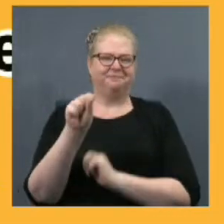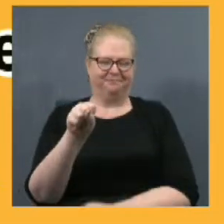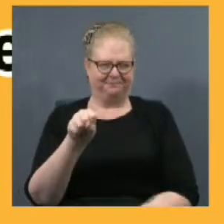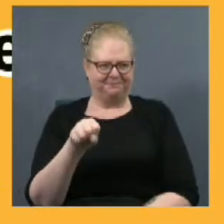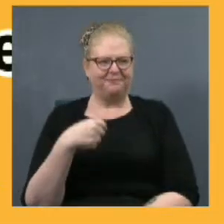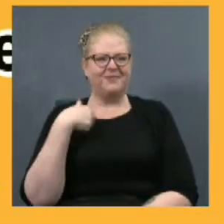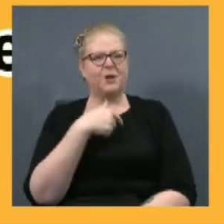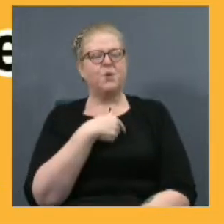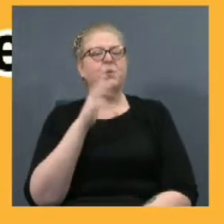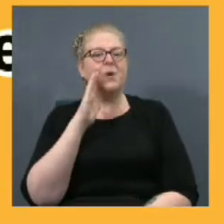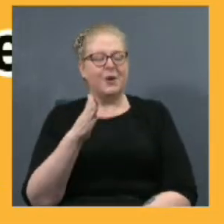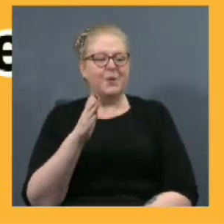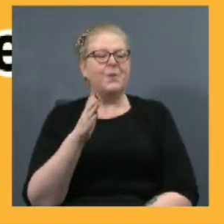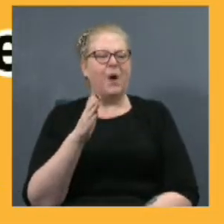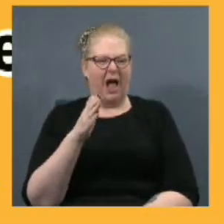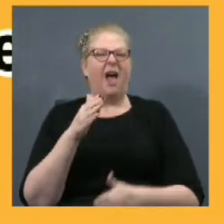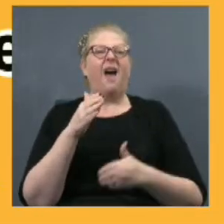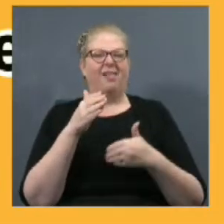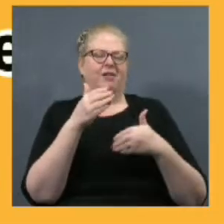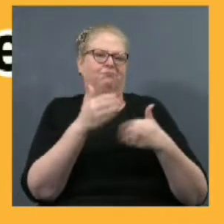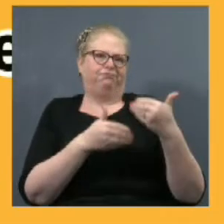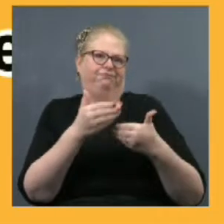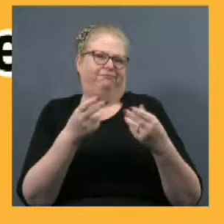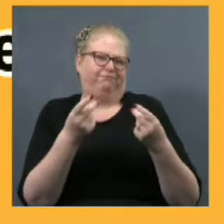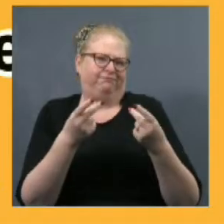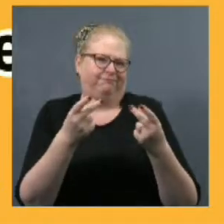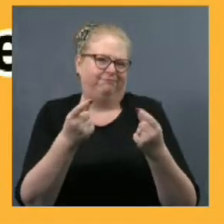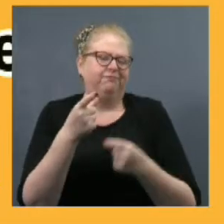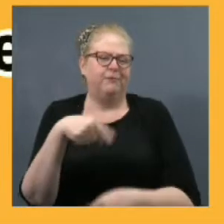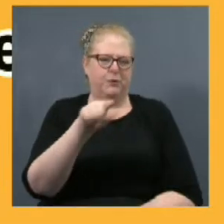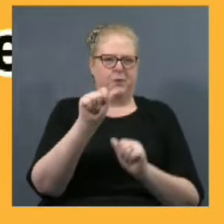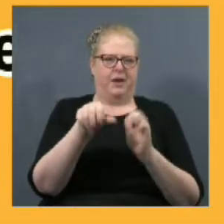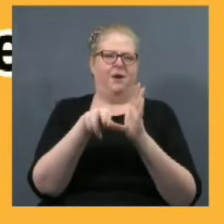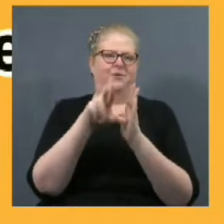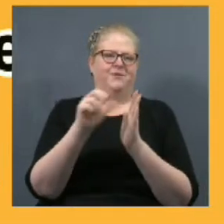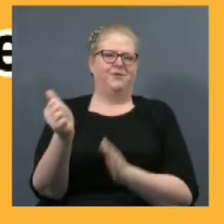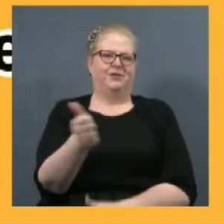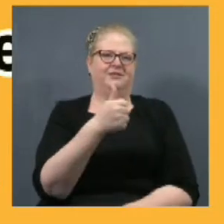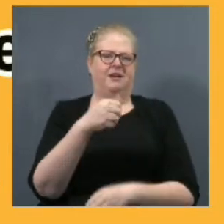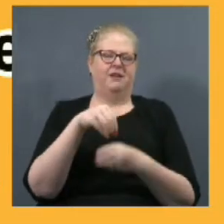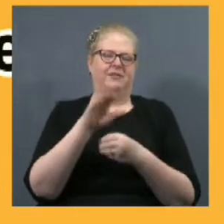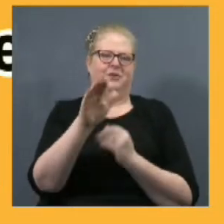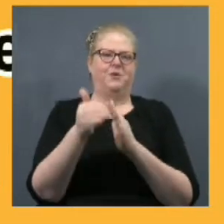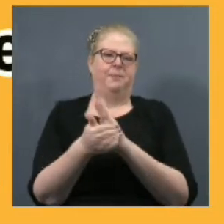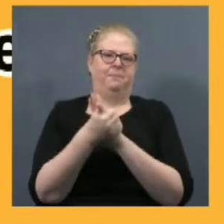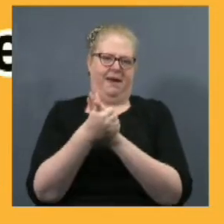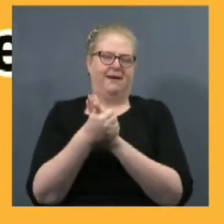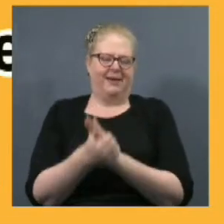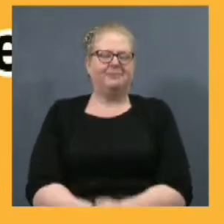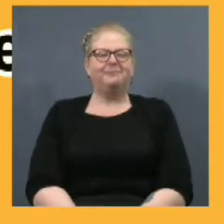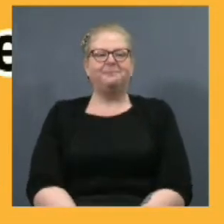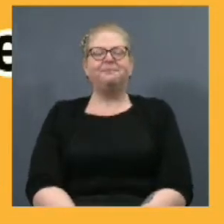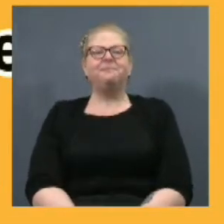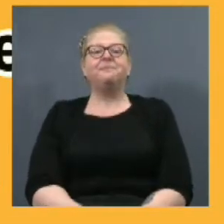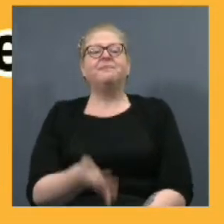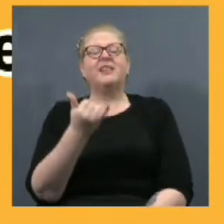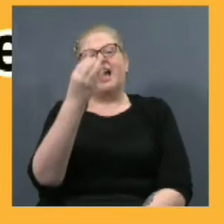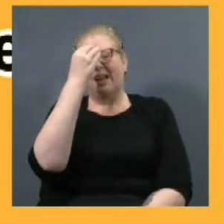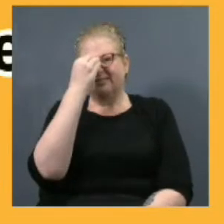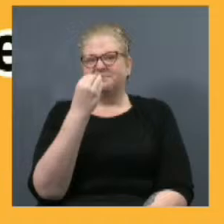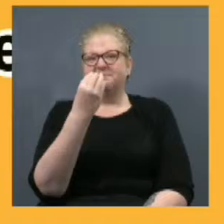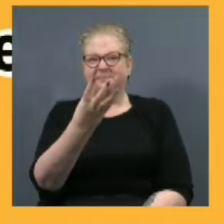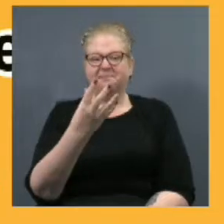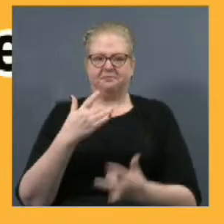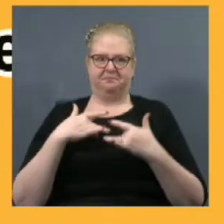presentation fairly quickly because you have it in your packet, but kind of update you on where we are and where we